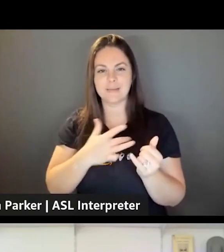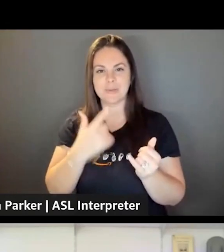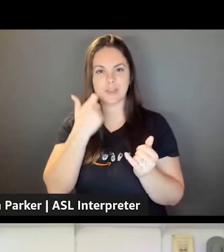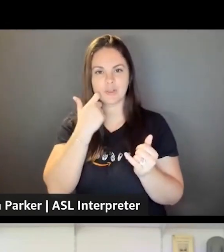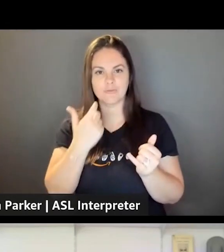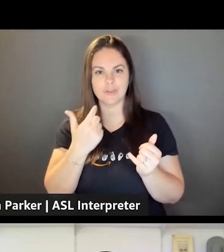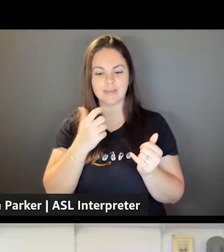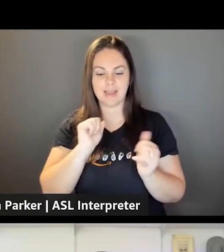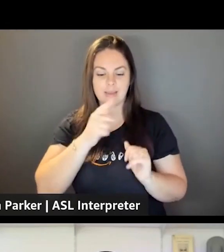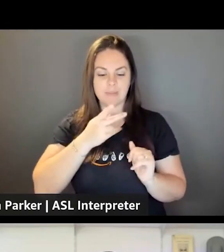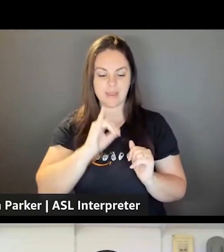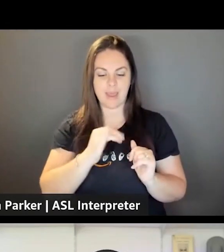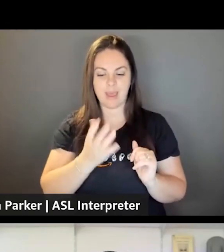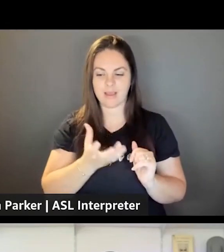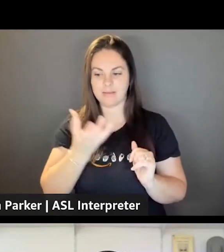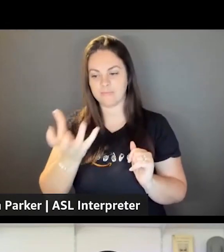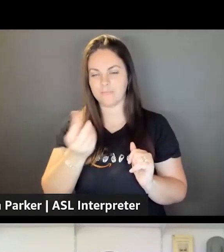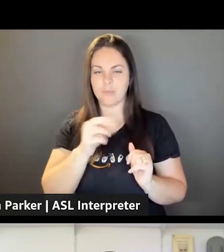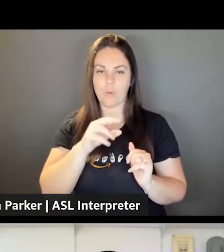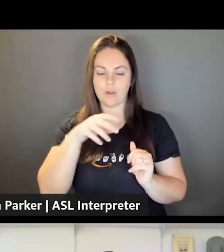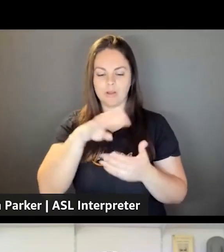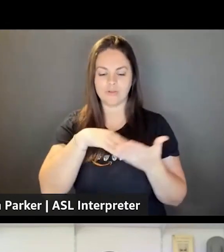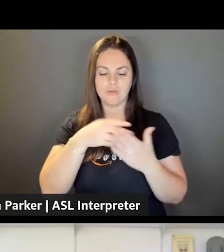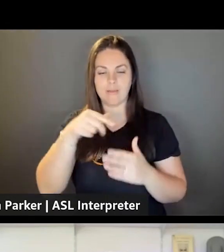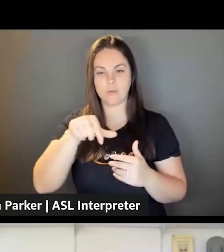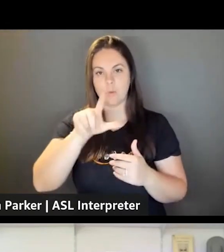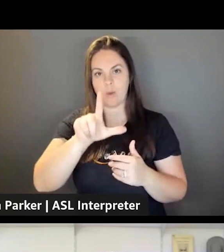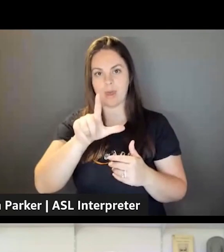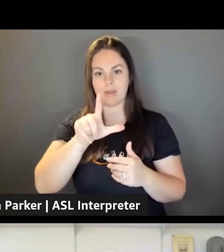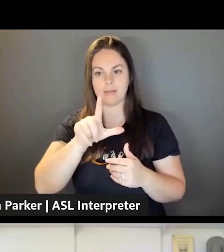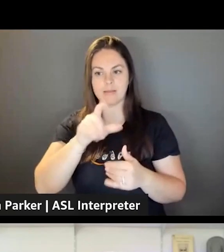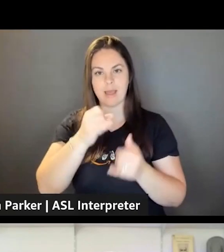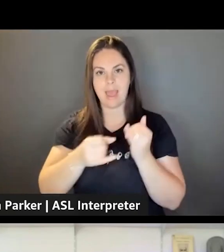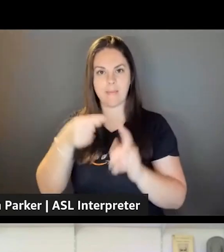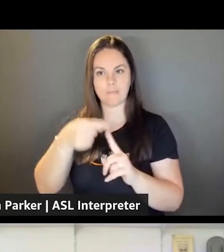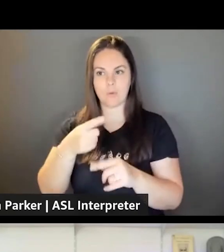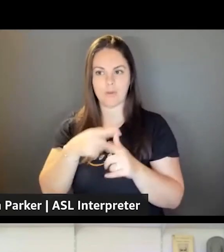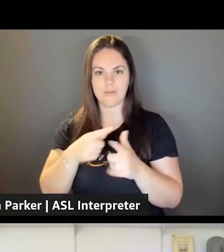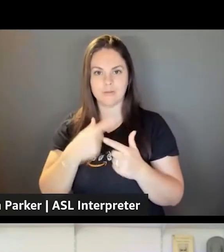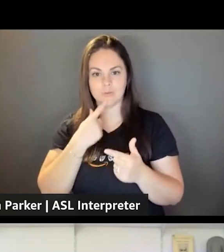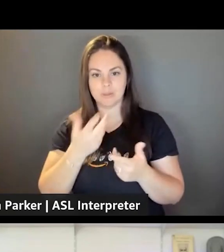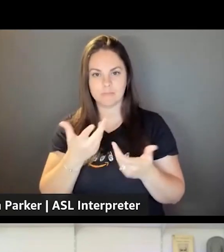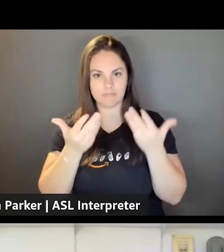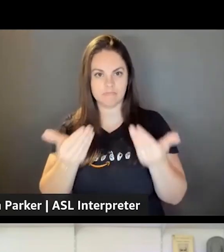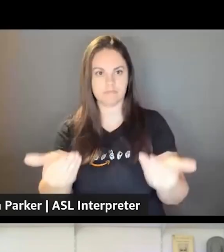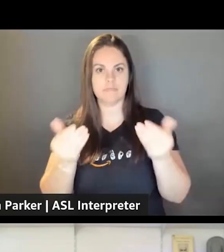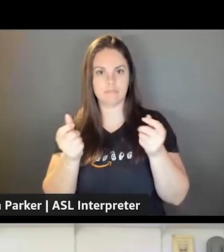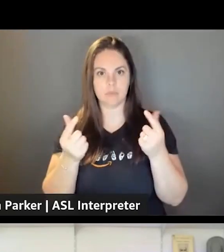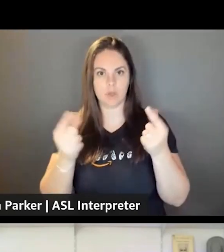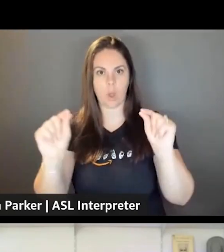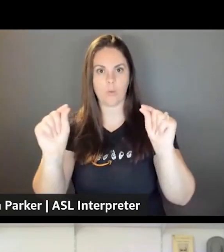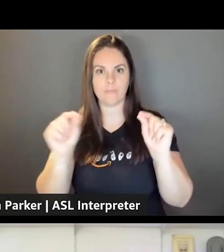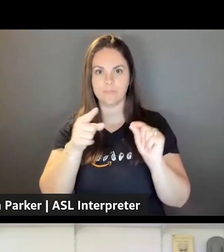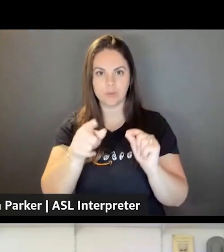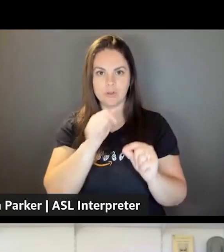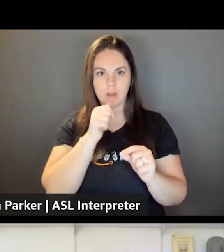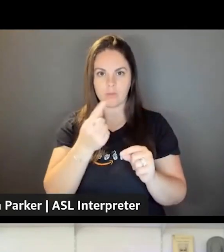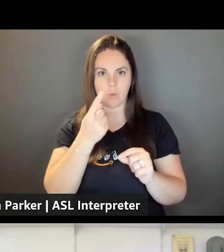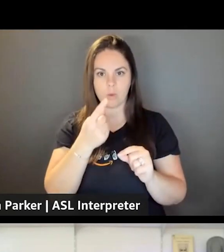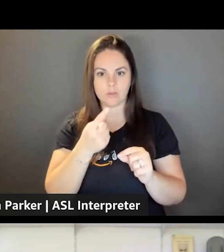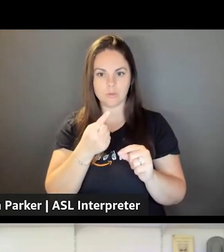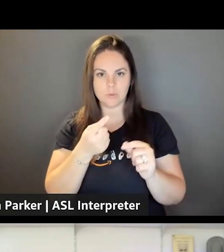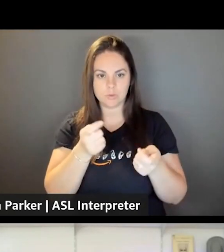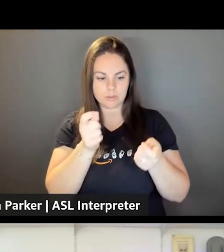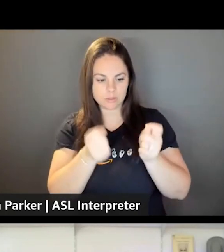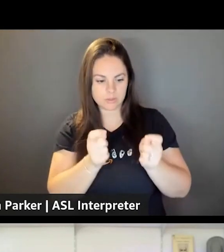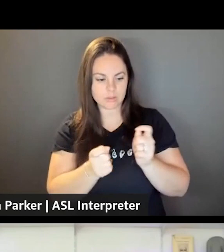an API endpoint or a GraphQL endpoint, and you said go, right? Like you're not the one who's provisioning that out